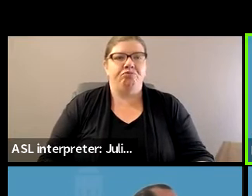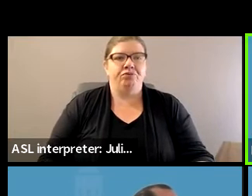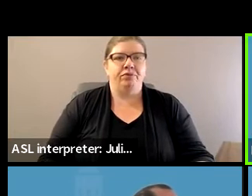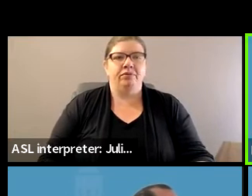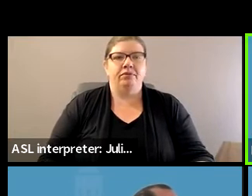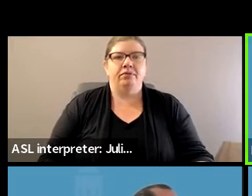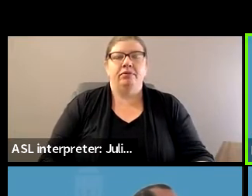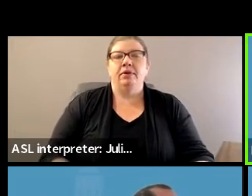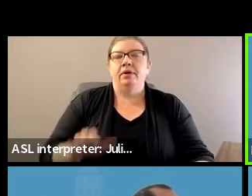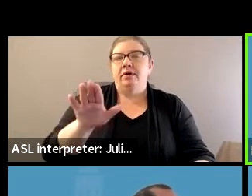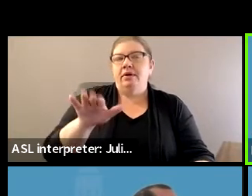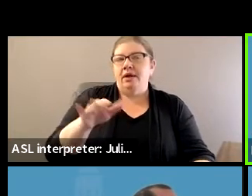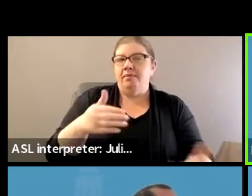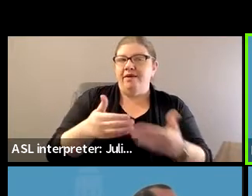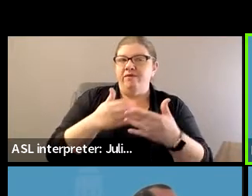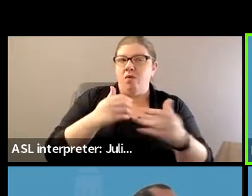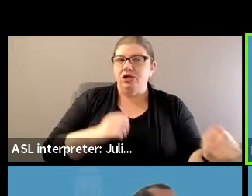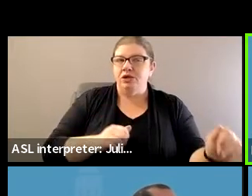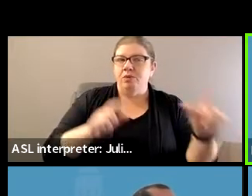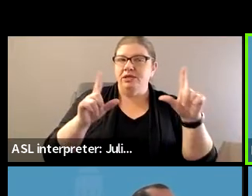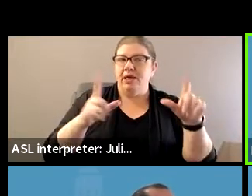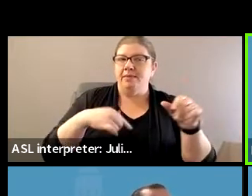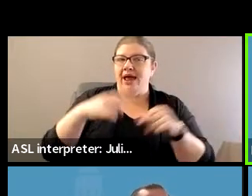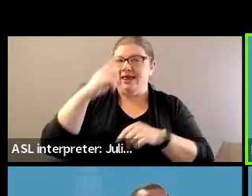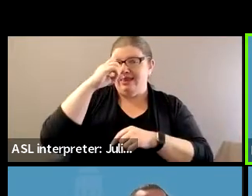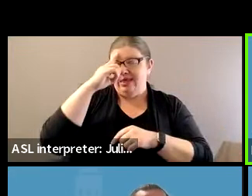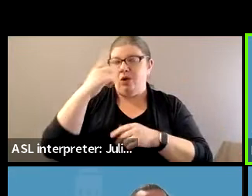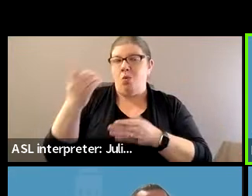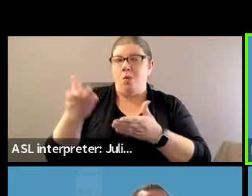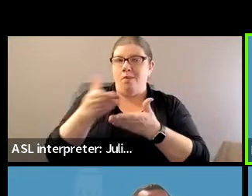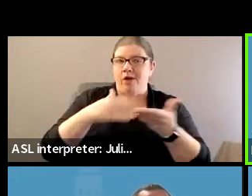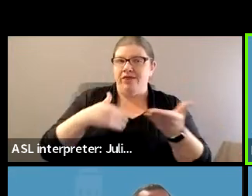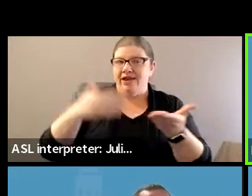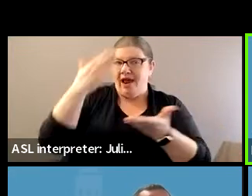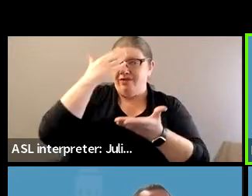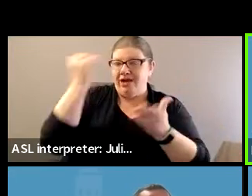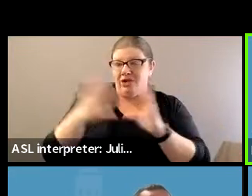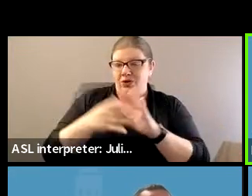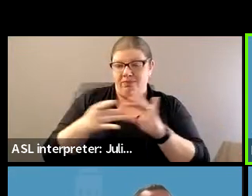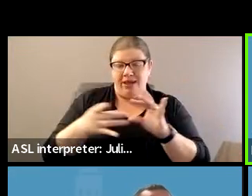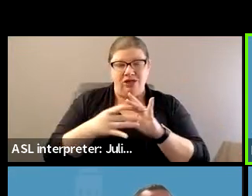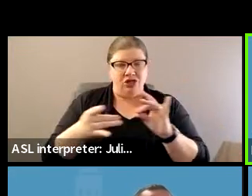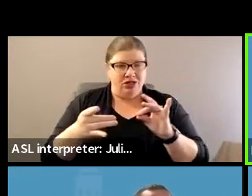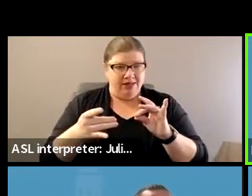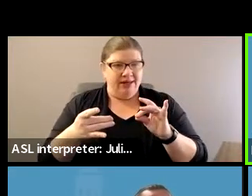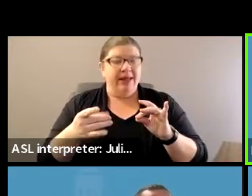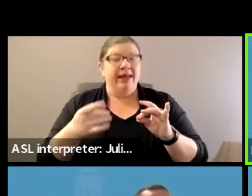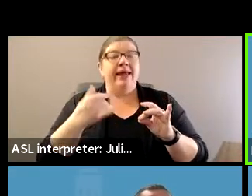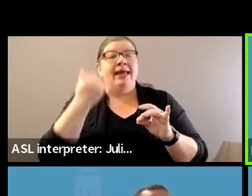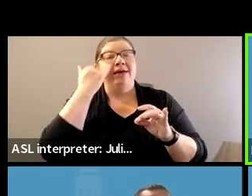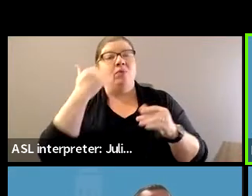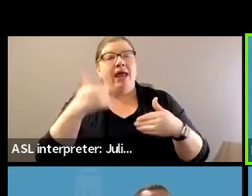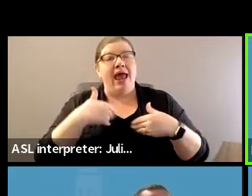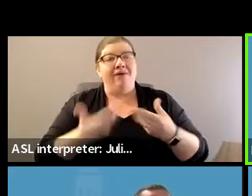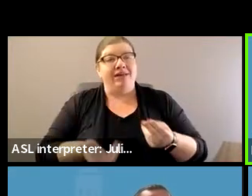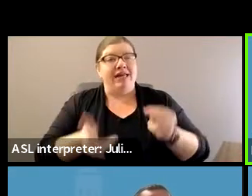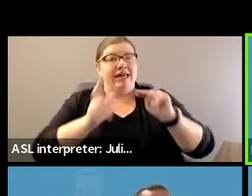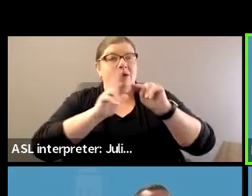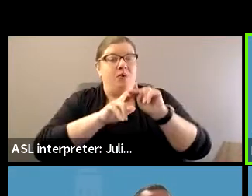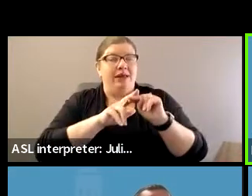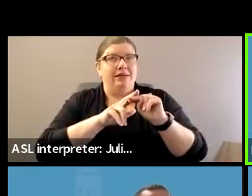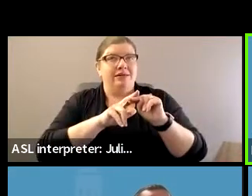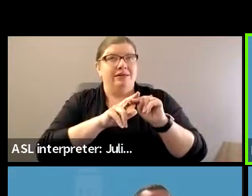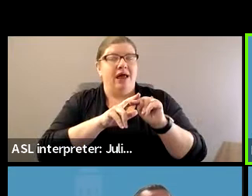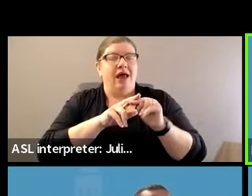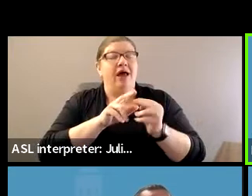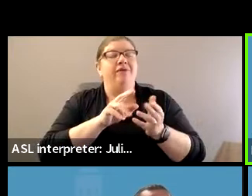Lacey, before she pulls that up, I think one of the parts that I forgot to mention is that when we have an increase in our unduplicated